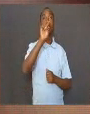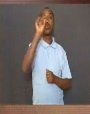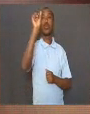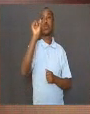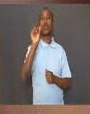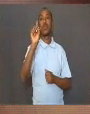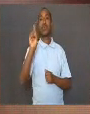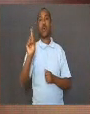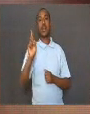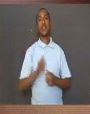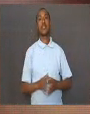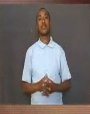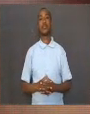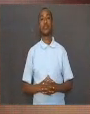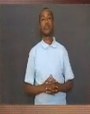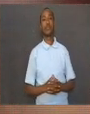to 1.